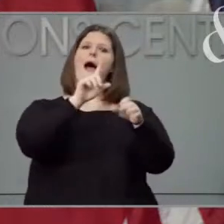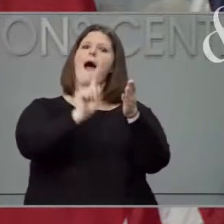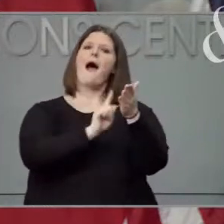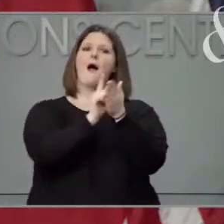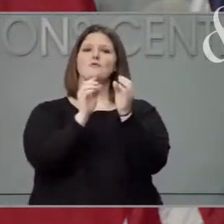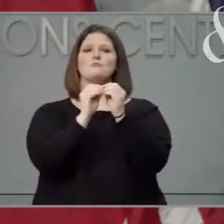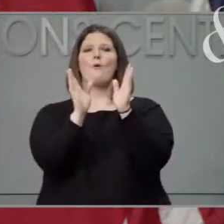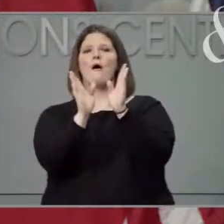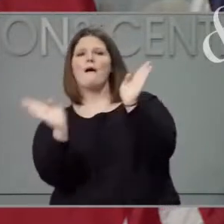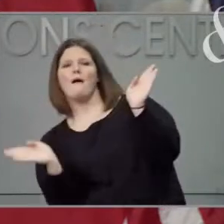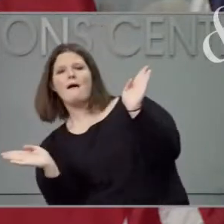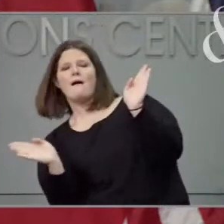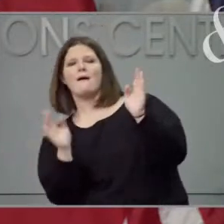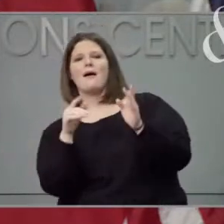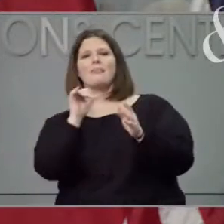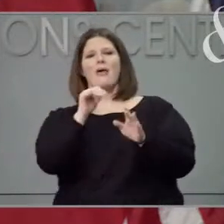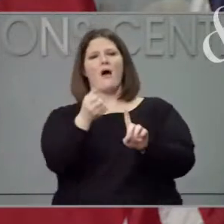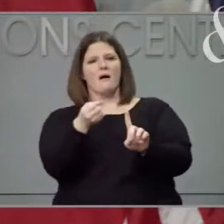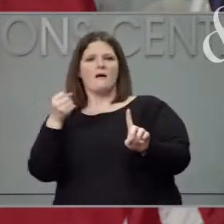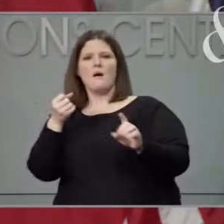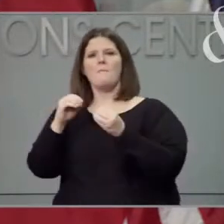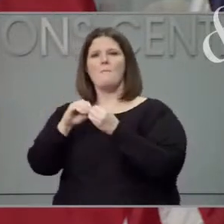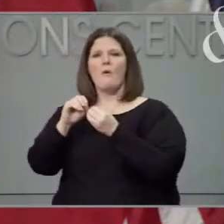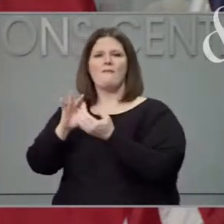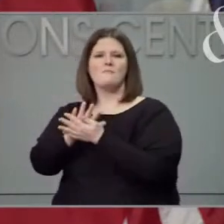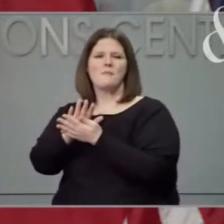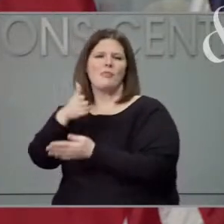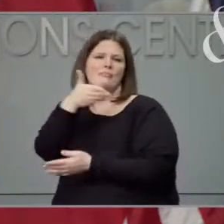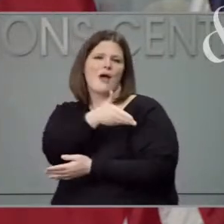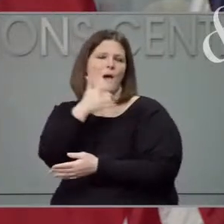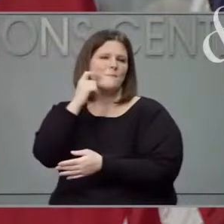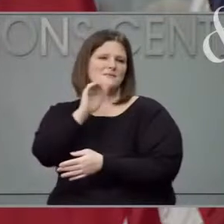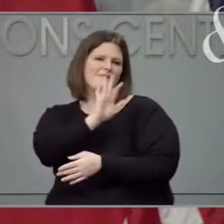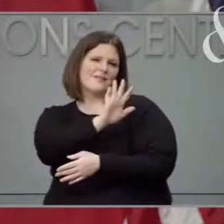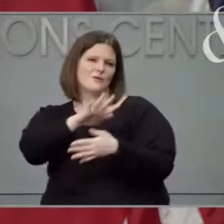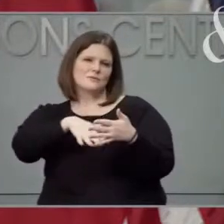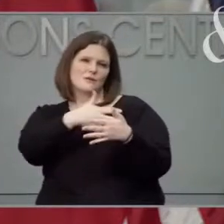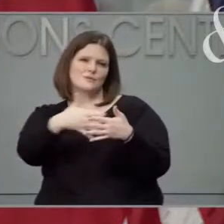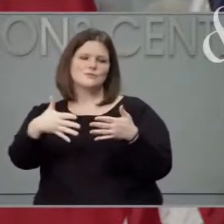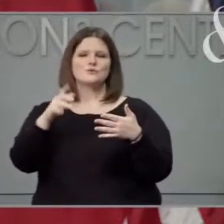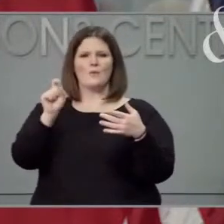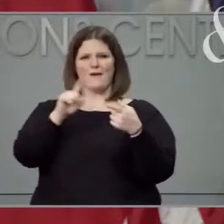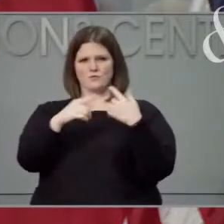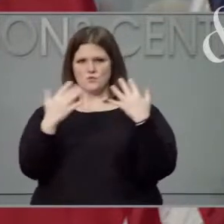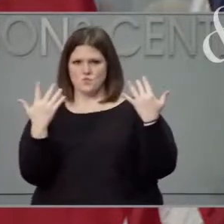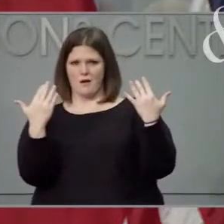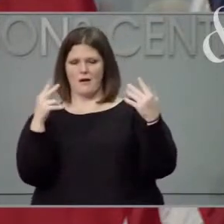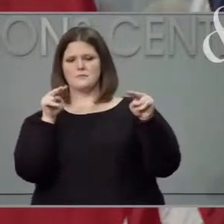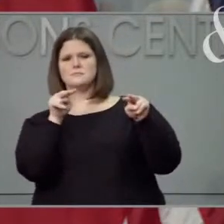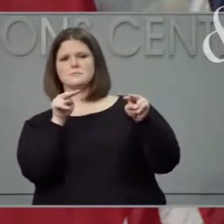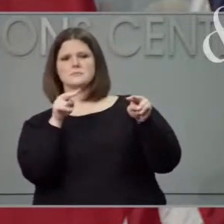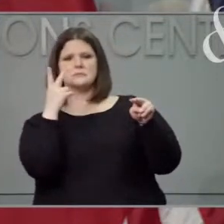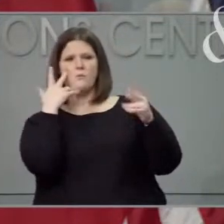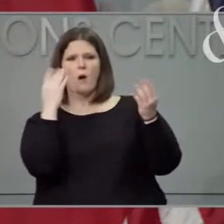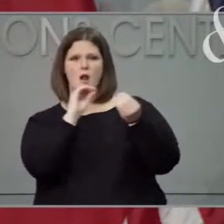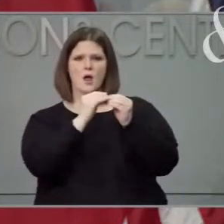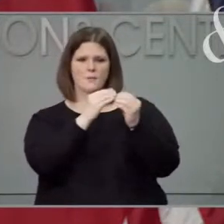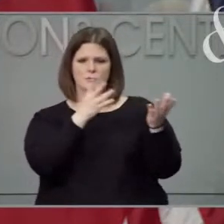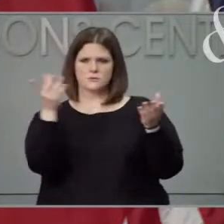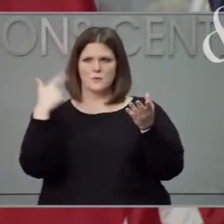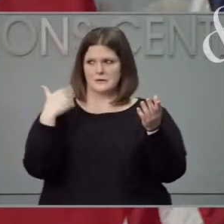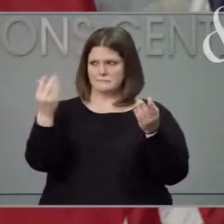So we'll just have to see how everything, how the numbers shape out as we hear back from the